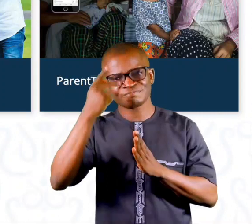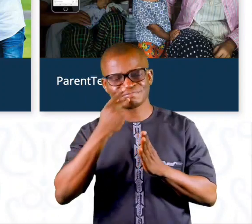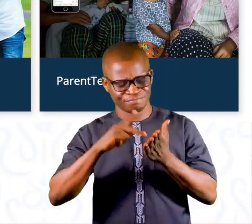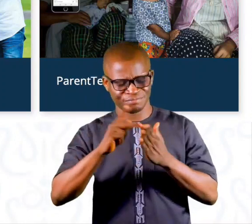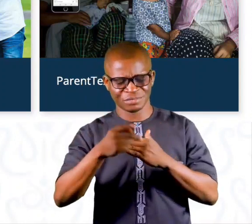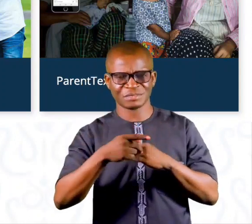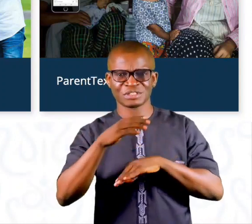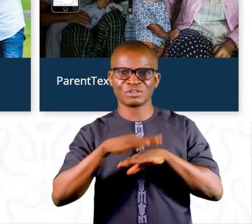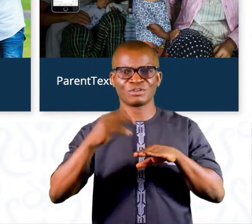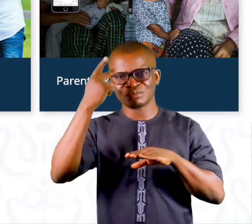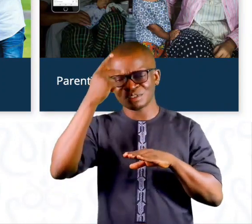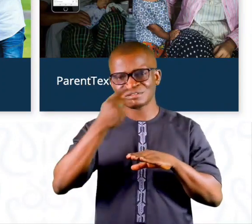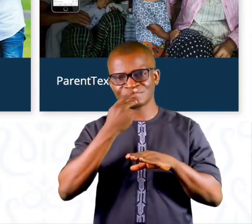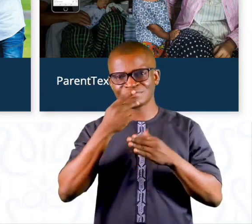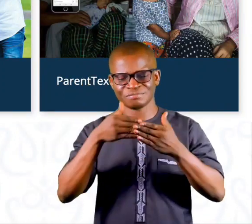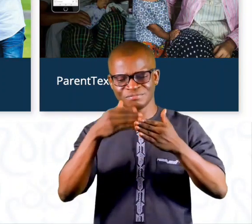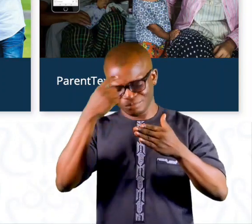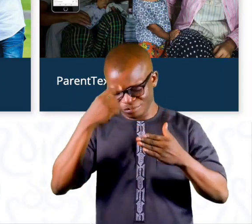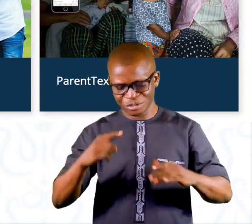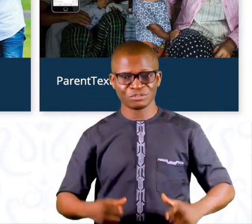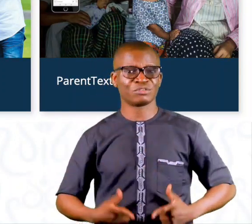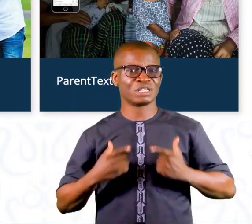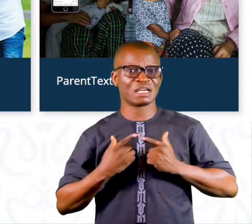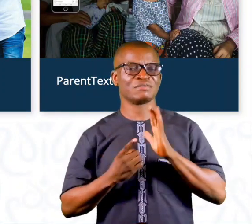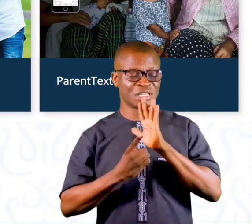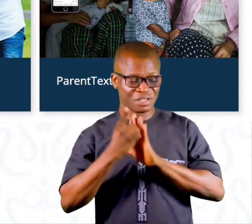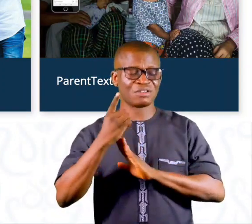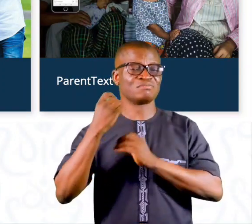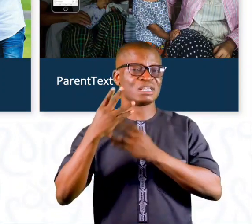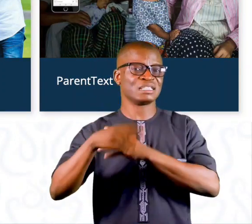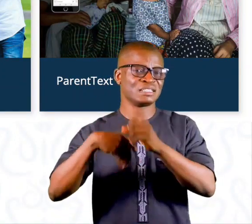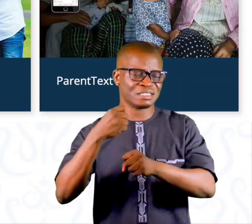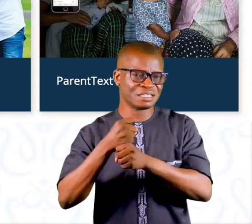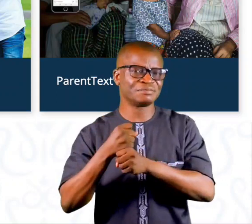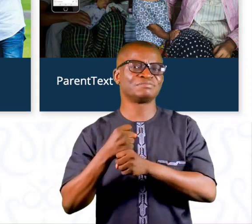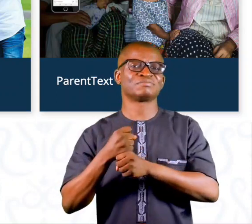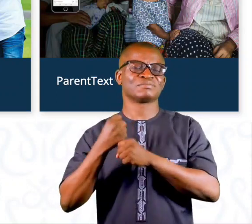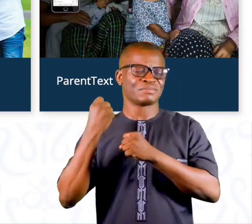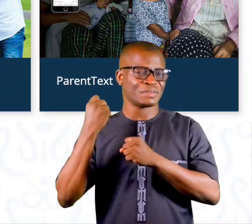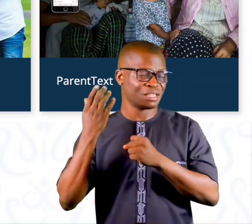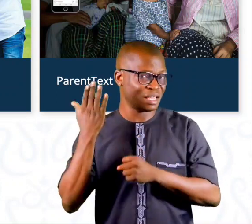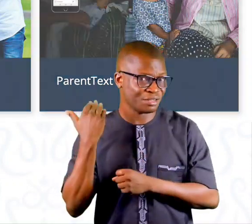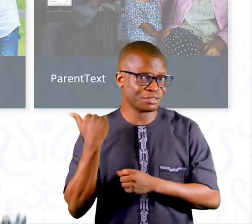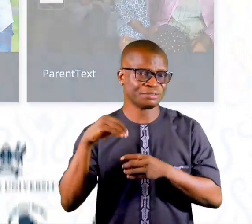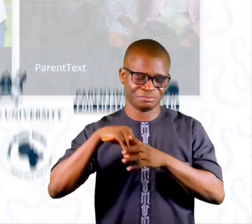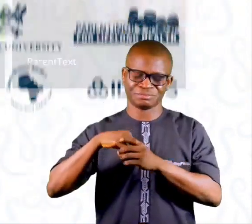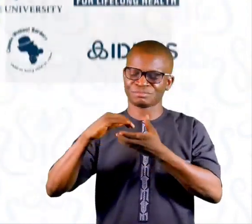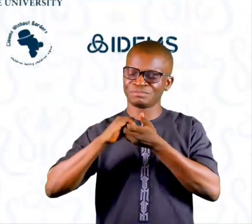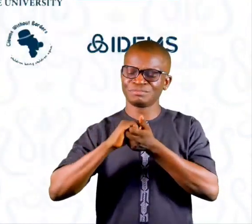called Parenting for Lifelong Health, and it's been developed through the years, or it was developed many years ago